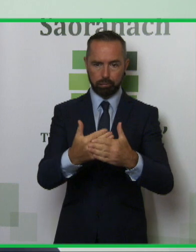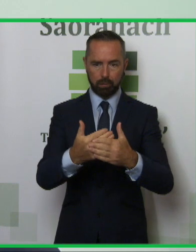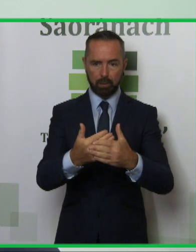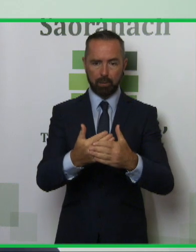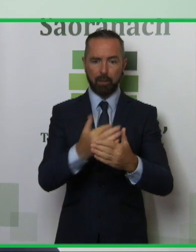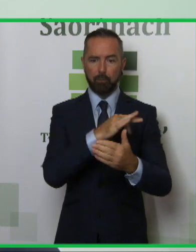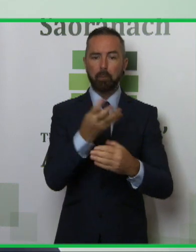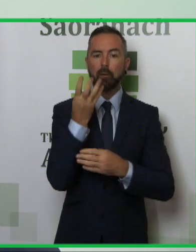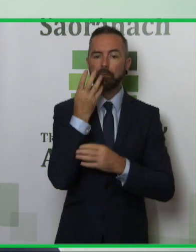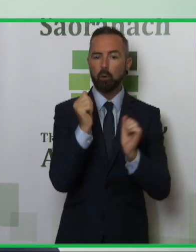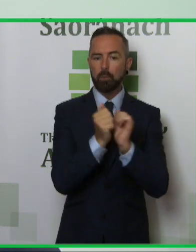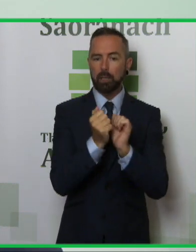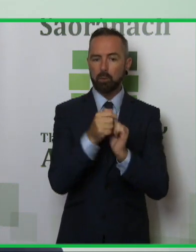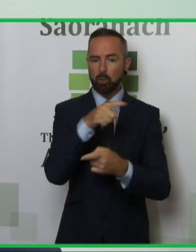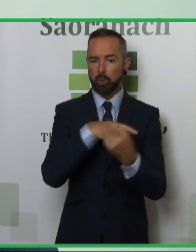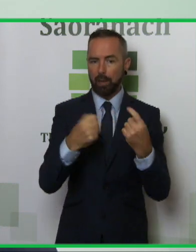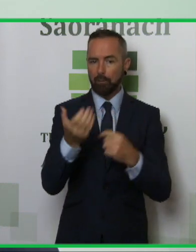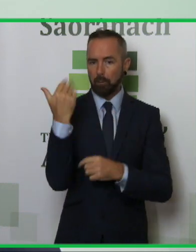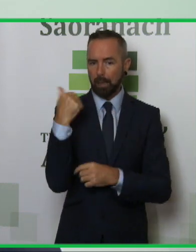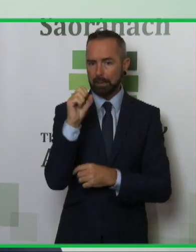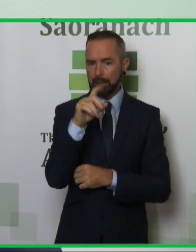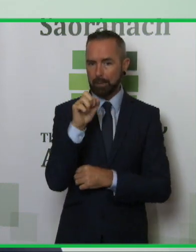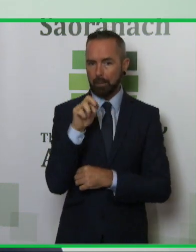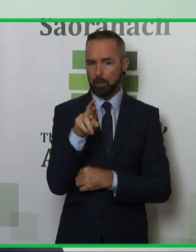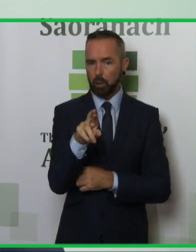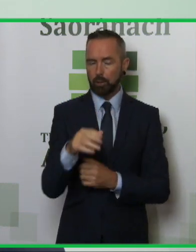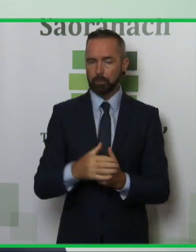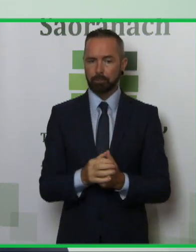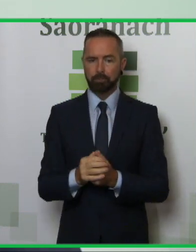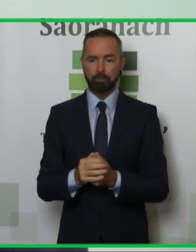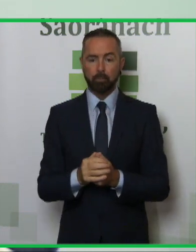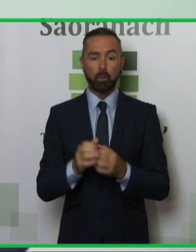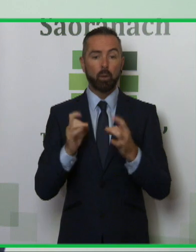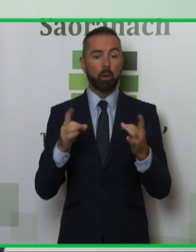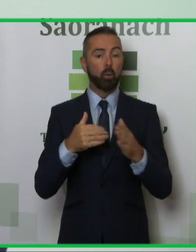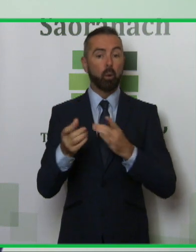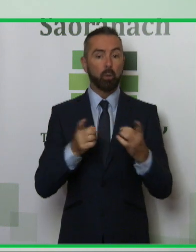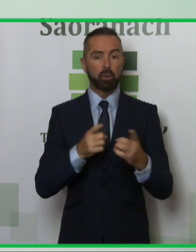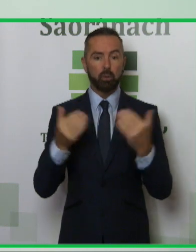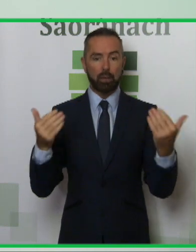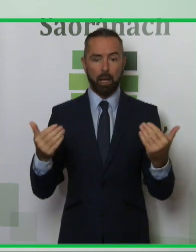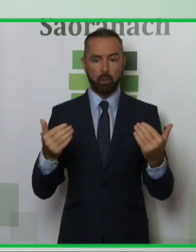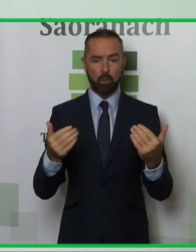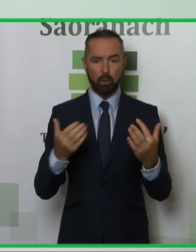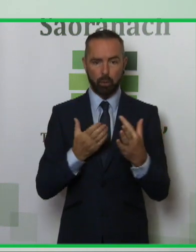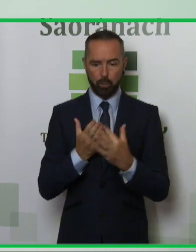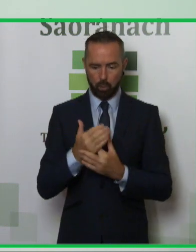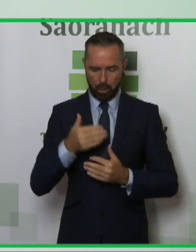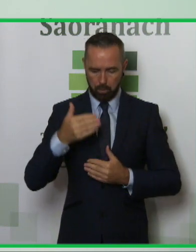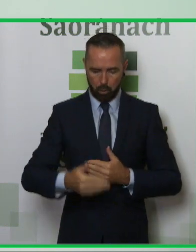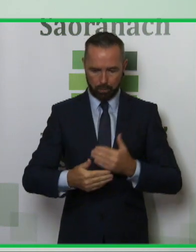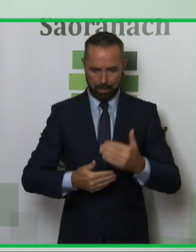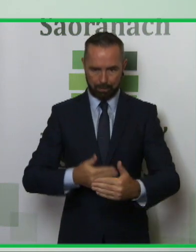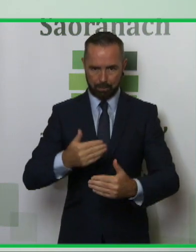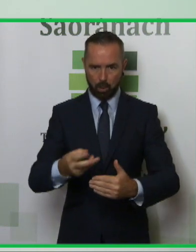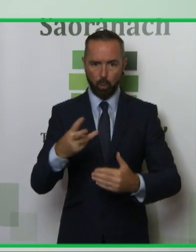had in early September. So what we're going to do is, through a staged process, we're going to